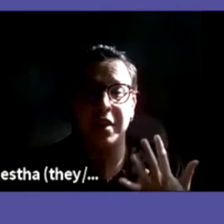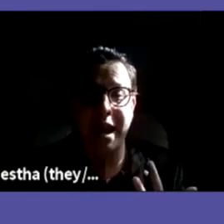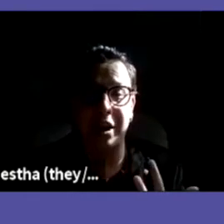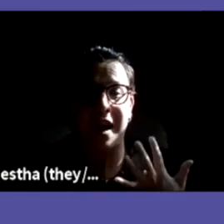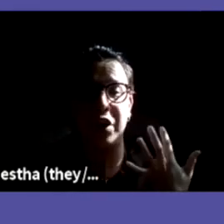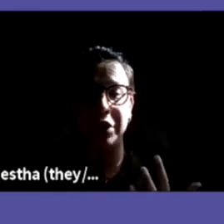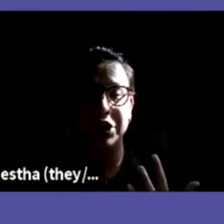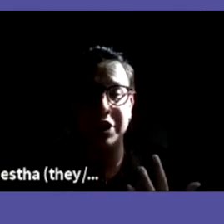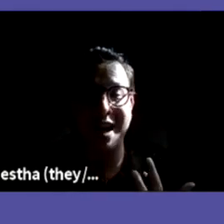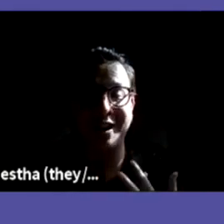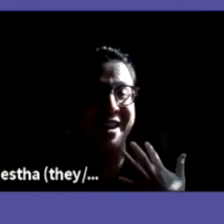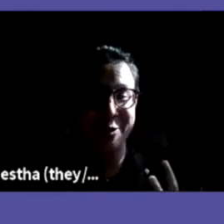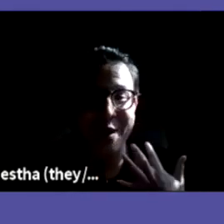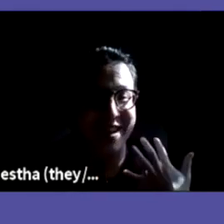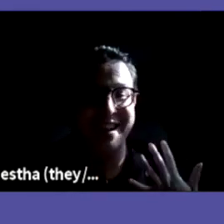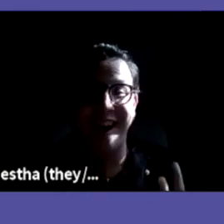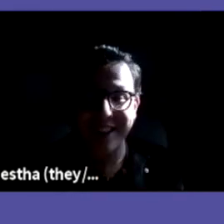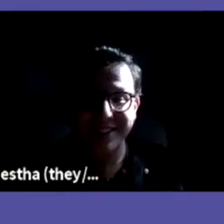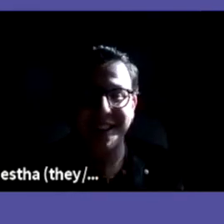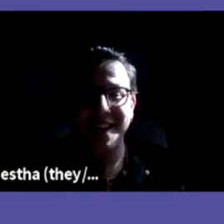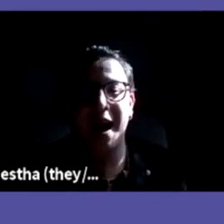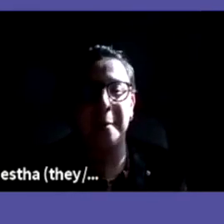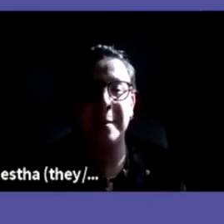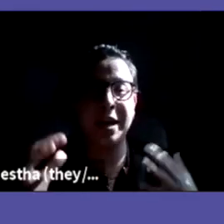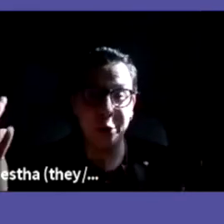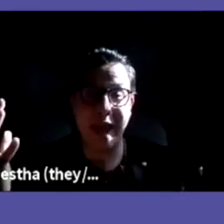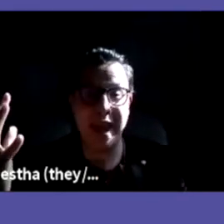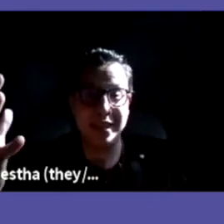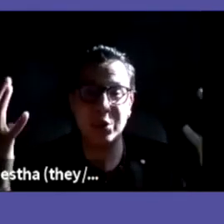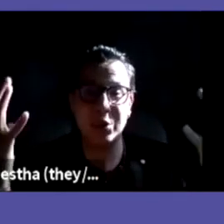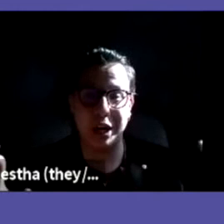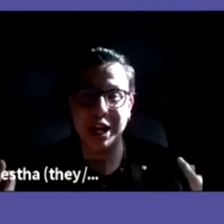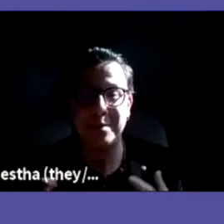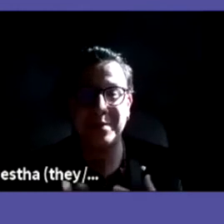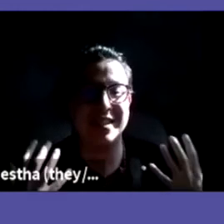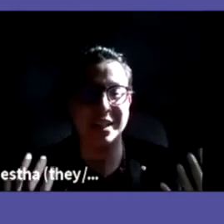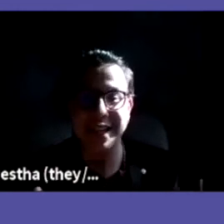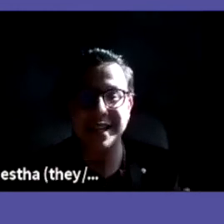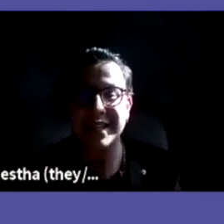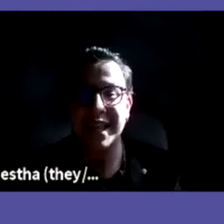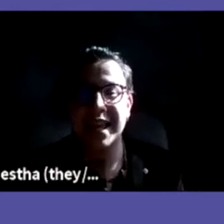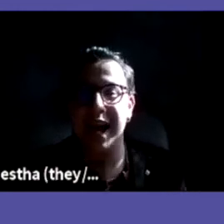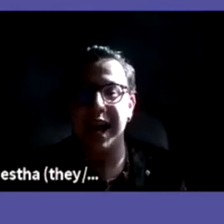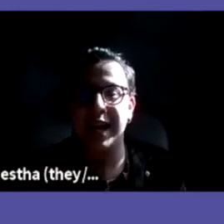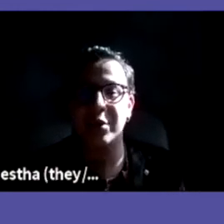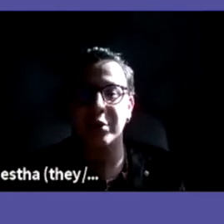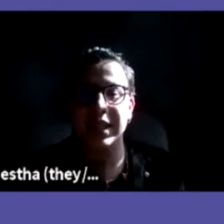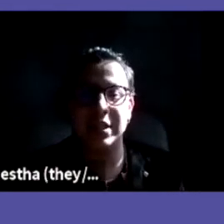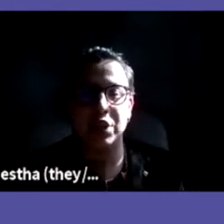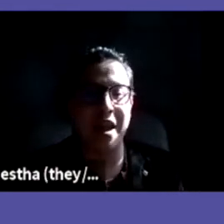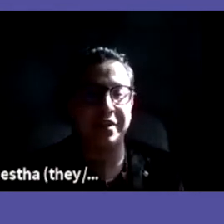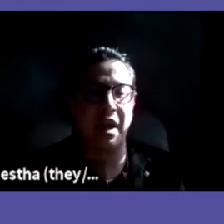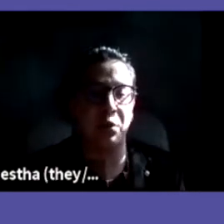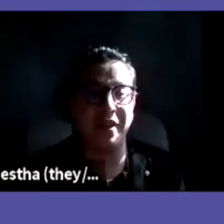the maker, and the appreciator in you and in us. Maker Way, this workshop, this series, really